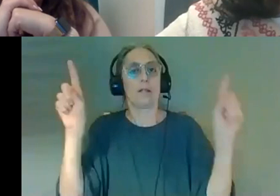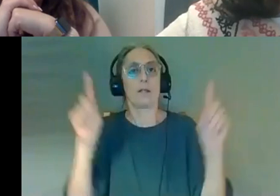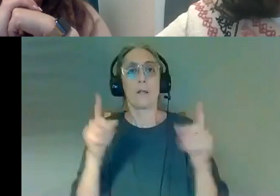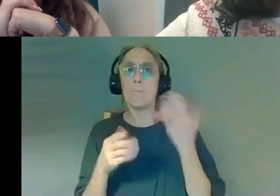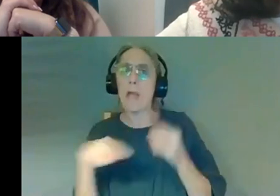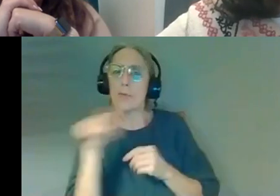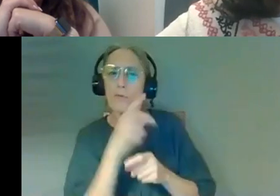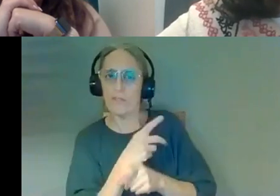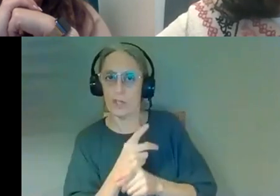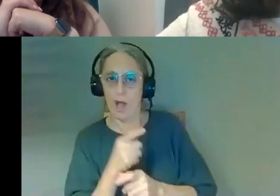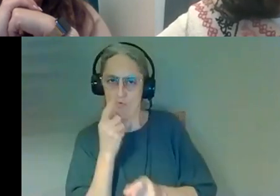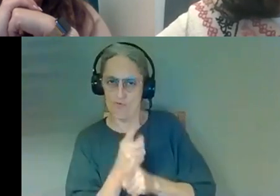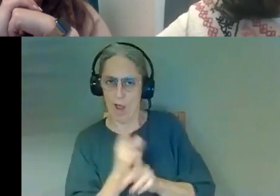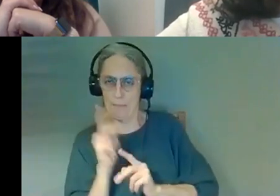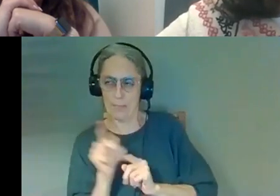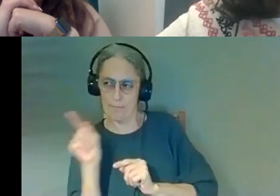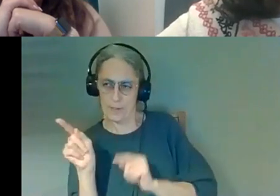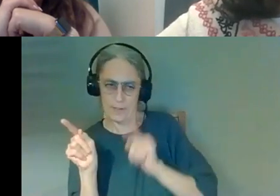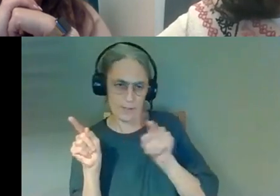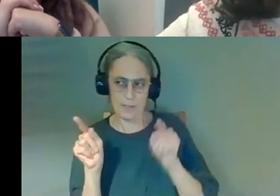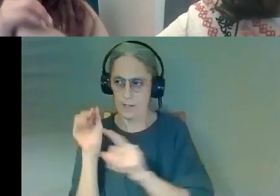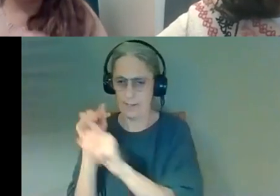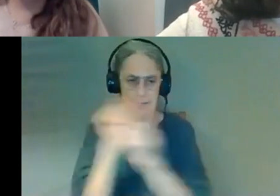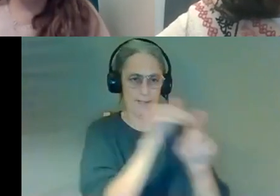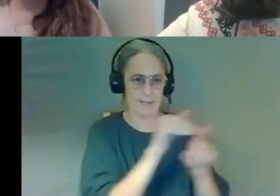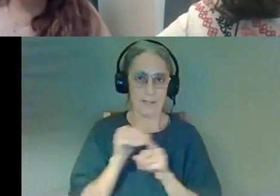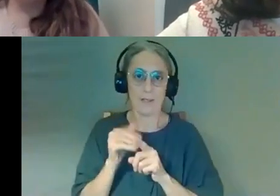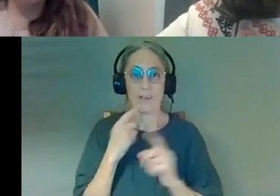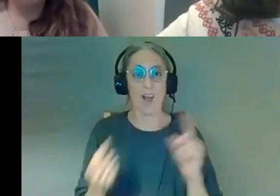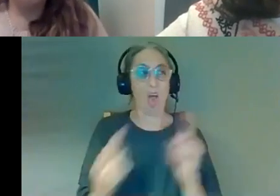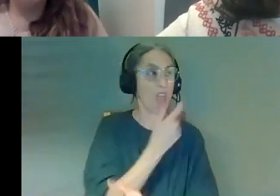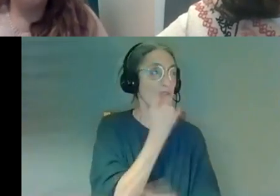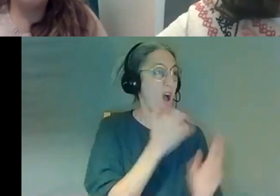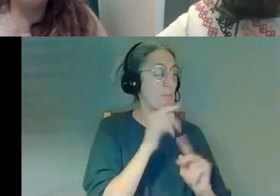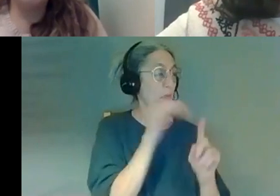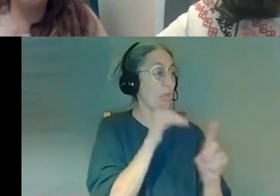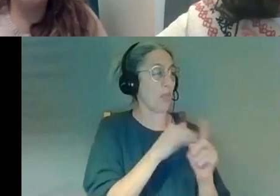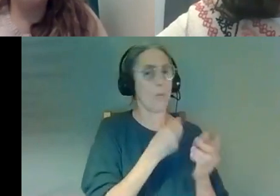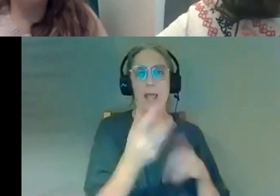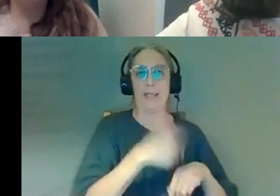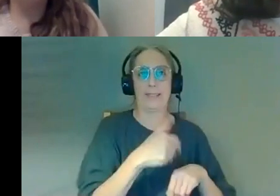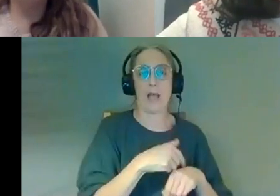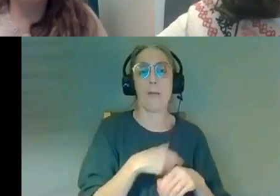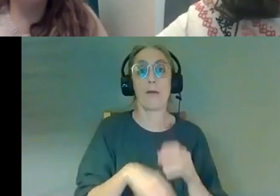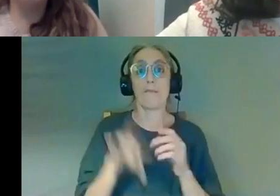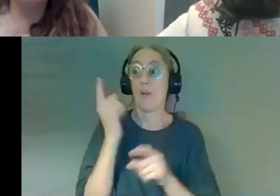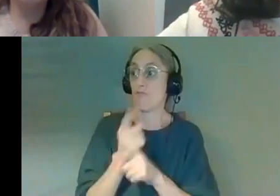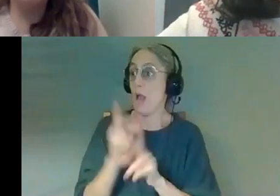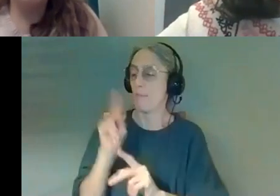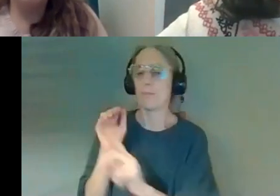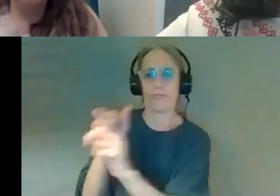with you to get it done. That's all. I'm going to interject a little bit here.